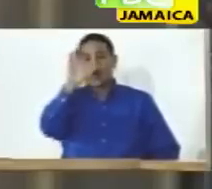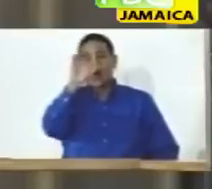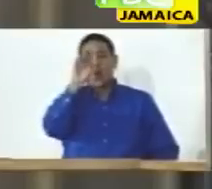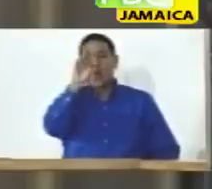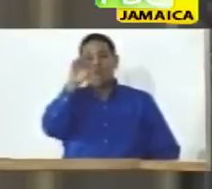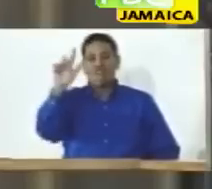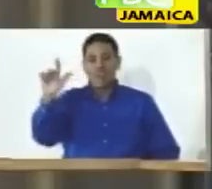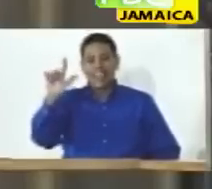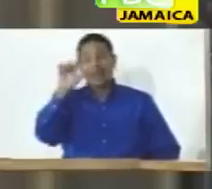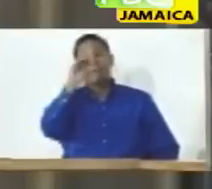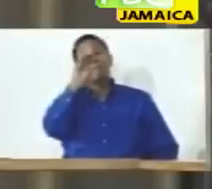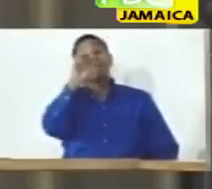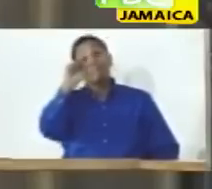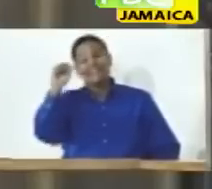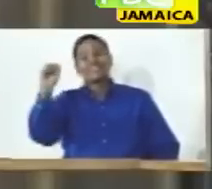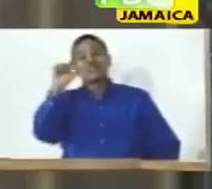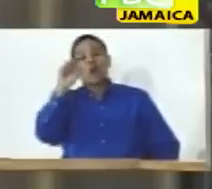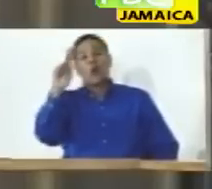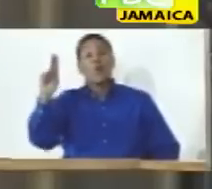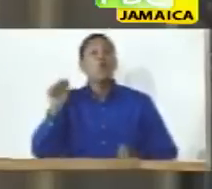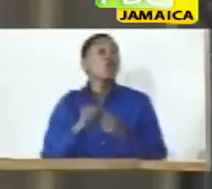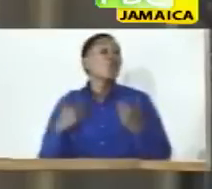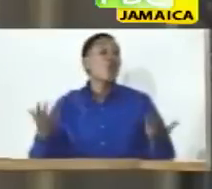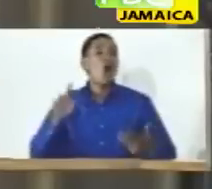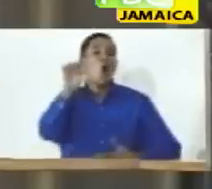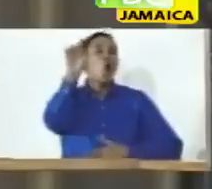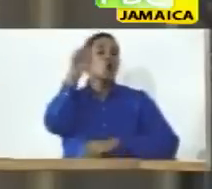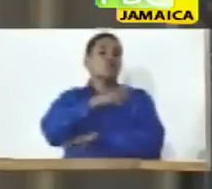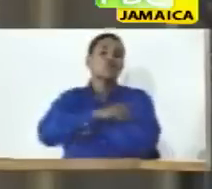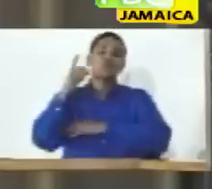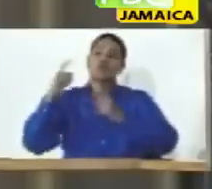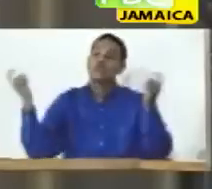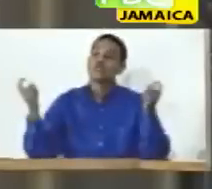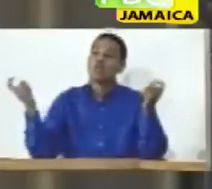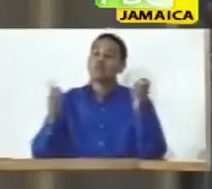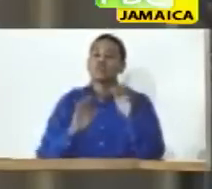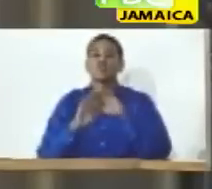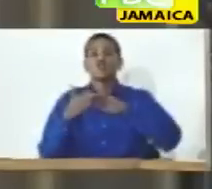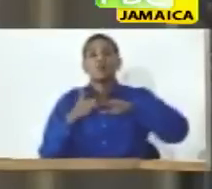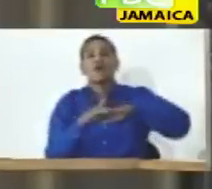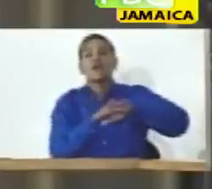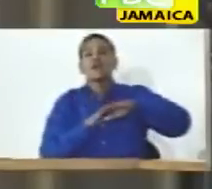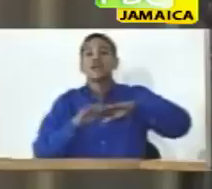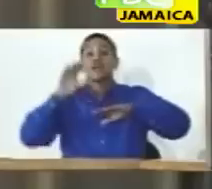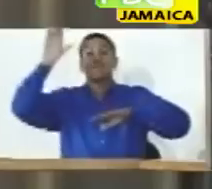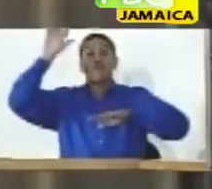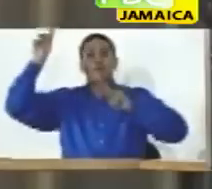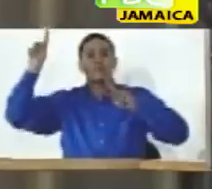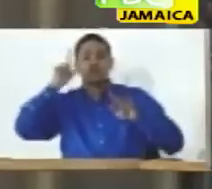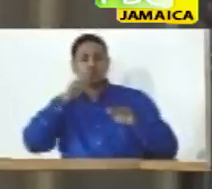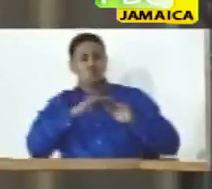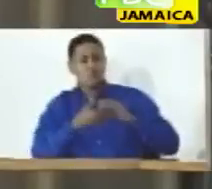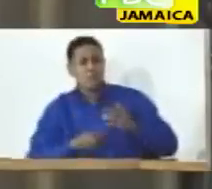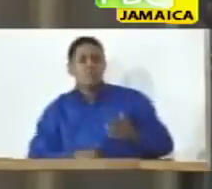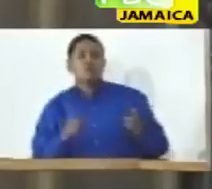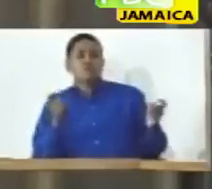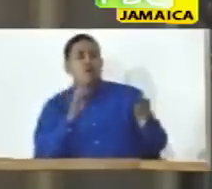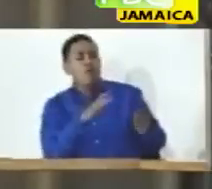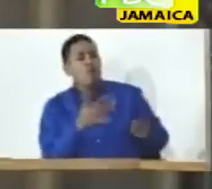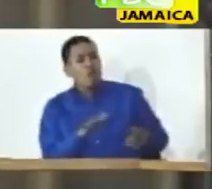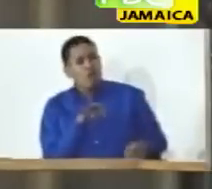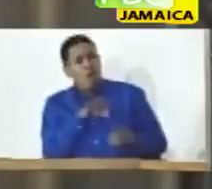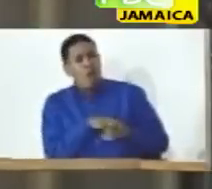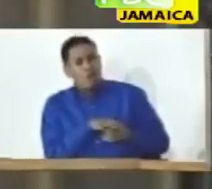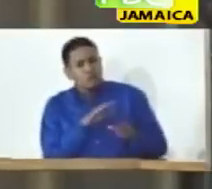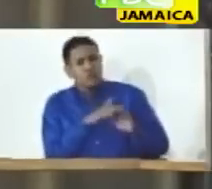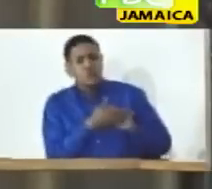a 100-day celebration throughout Jamaica and the diaspora, highlighting the significance of her contribution